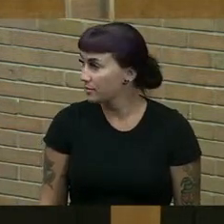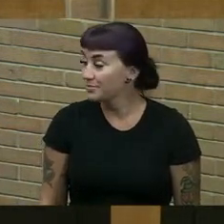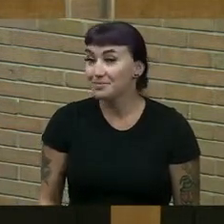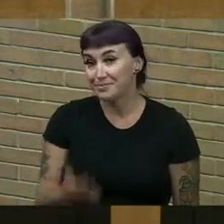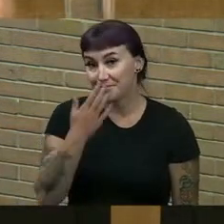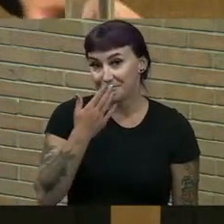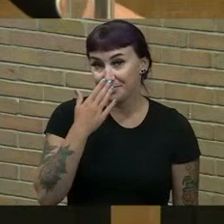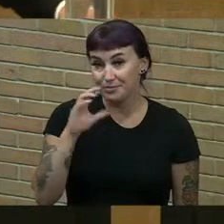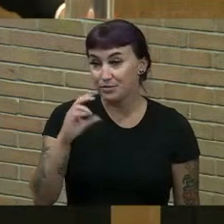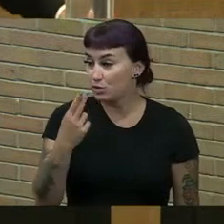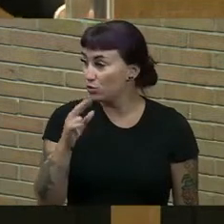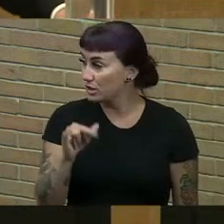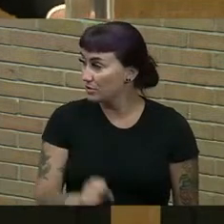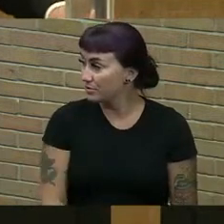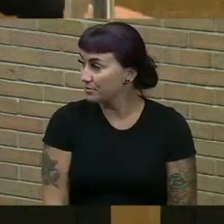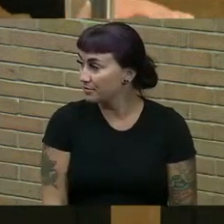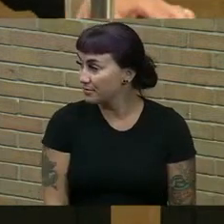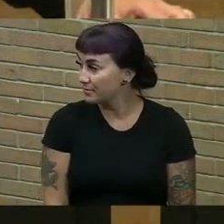Thank you, Chris.